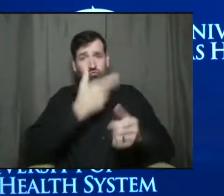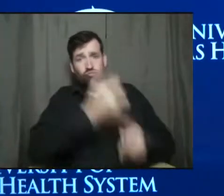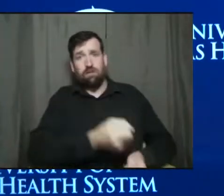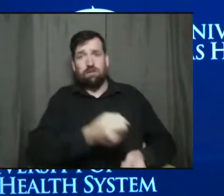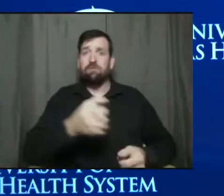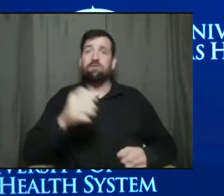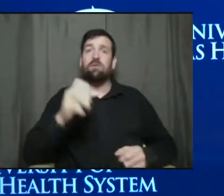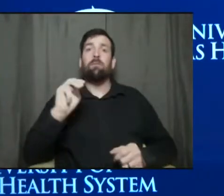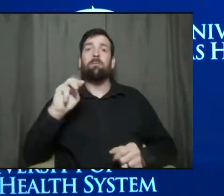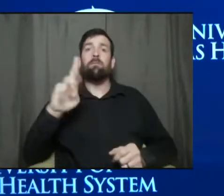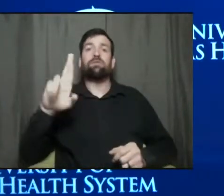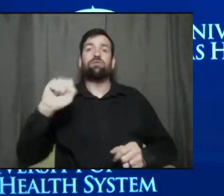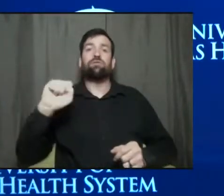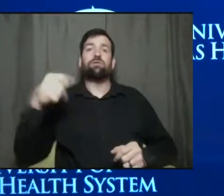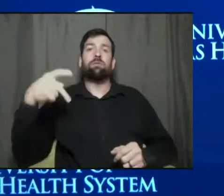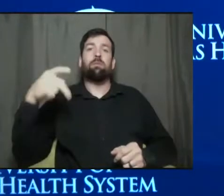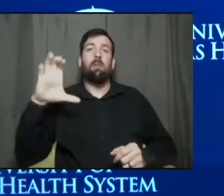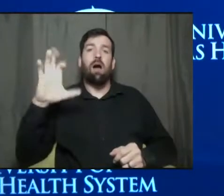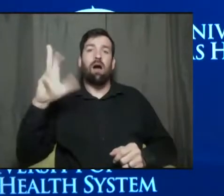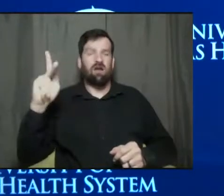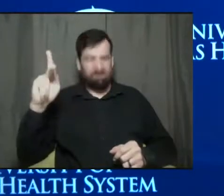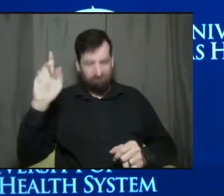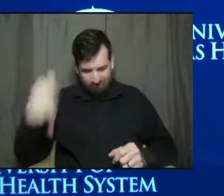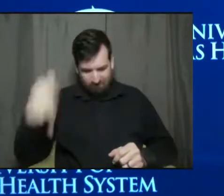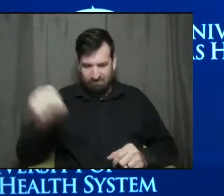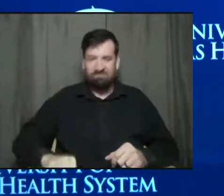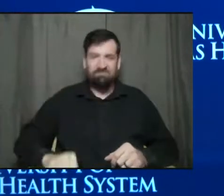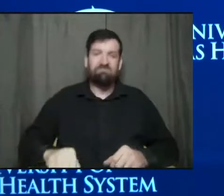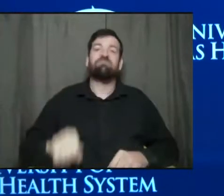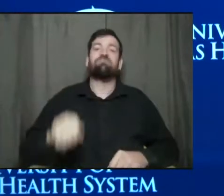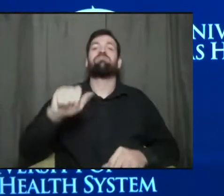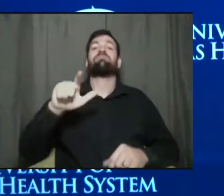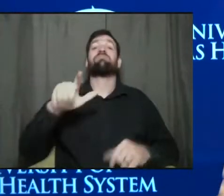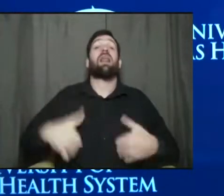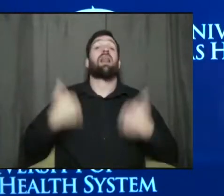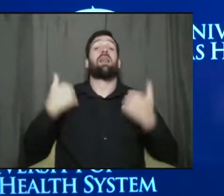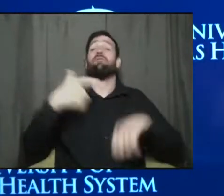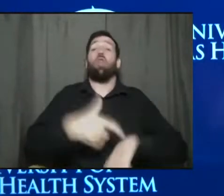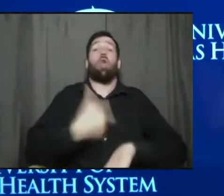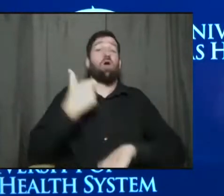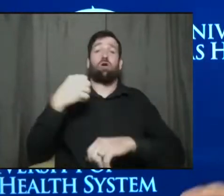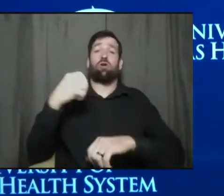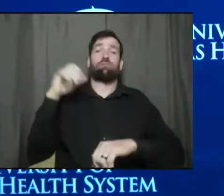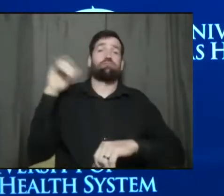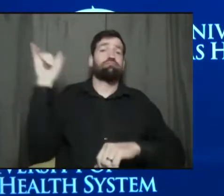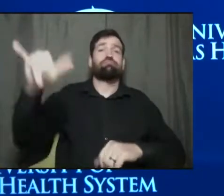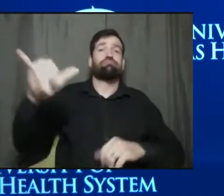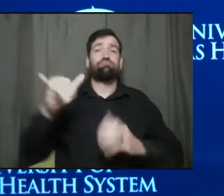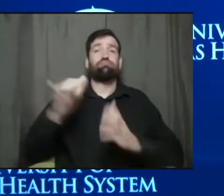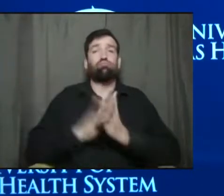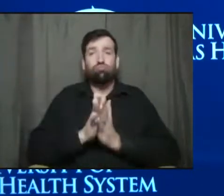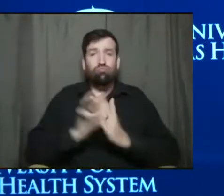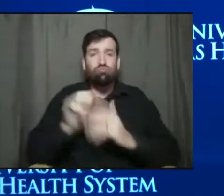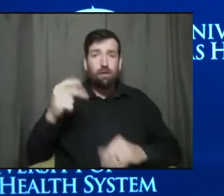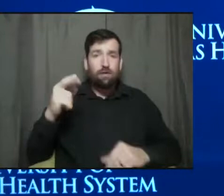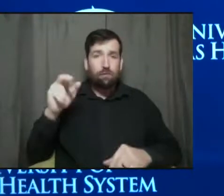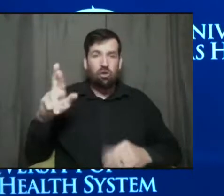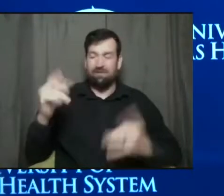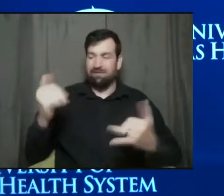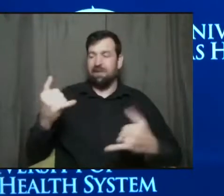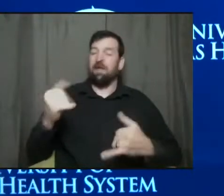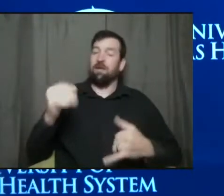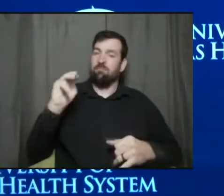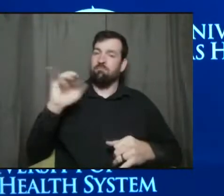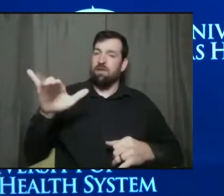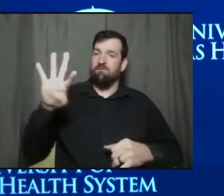Mr. Spock, yes, live long and prosper. Mr. Spock delivers great science. And we're going to talk about that even on May the 4th, be with you today.